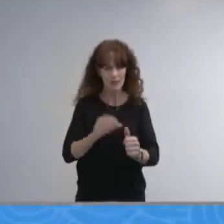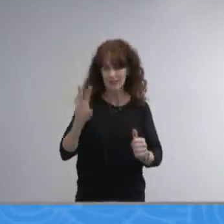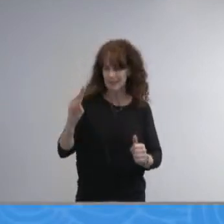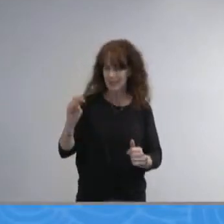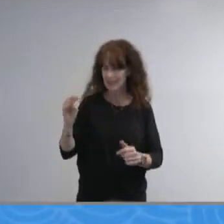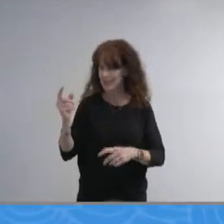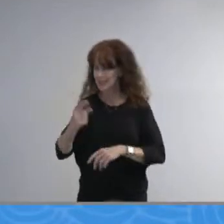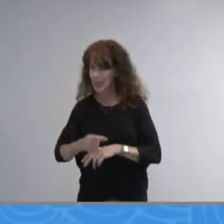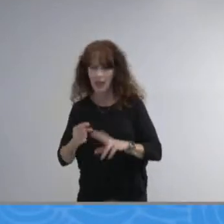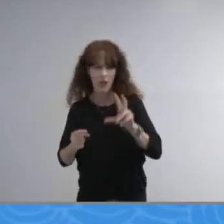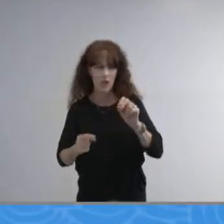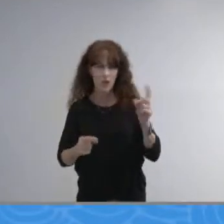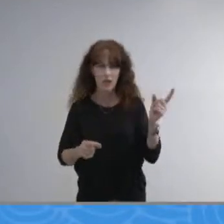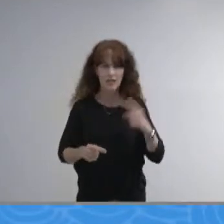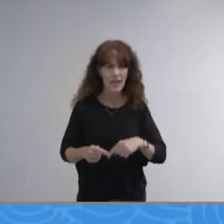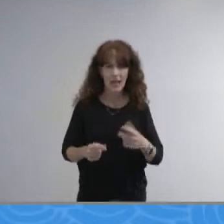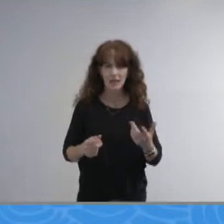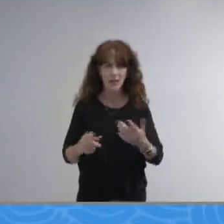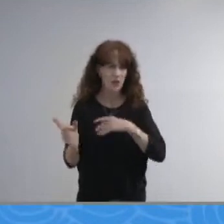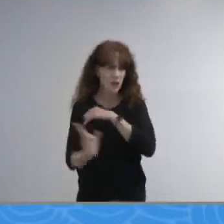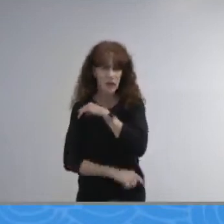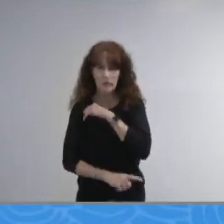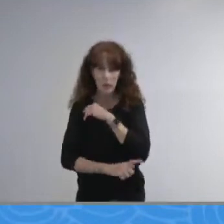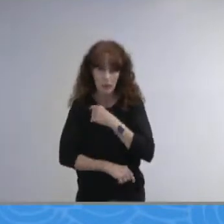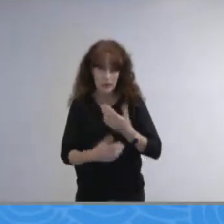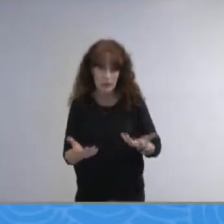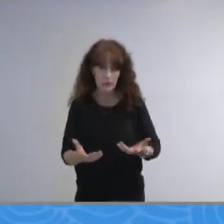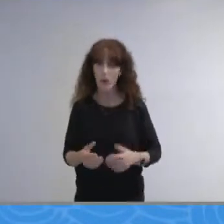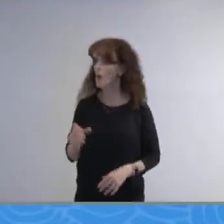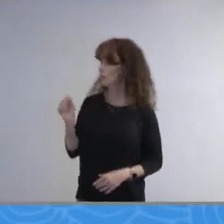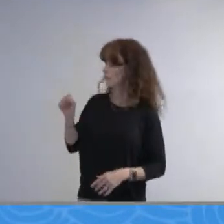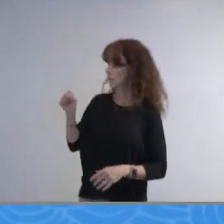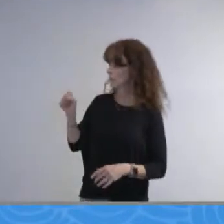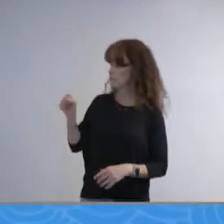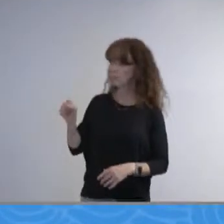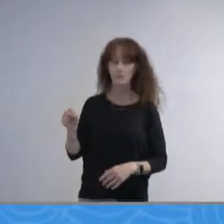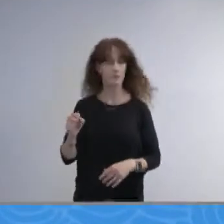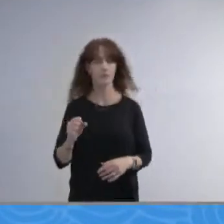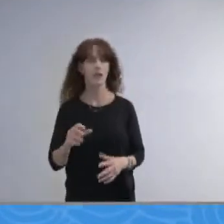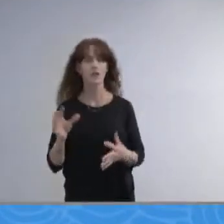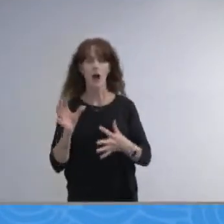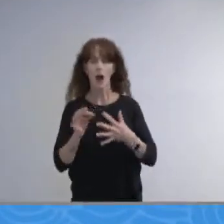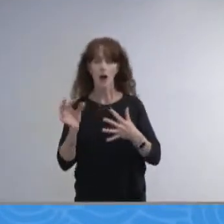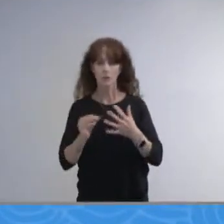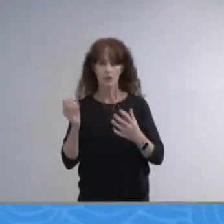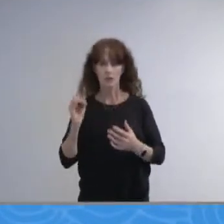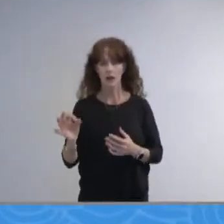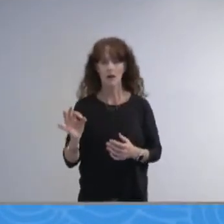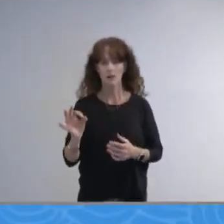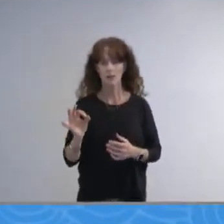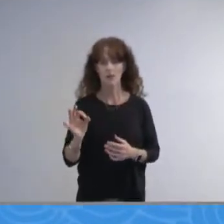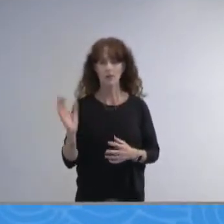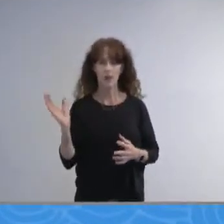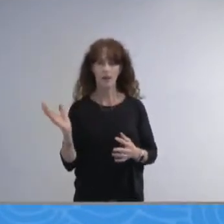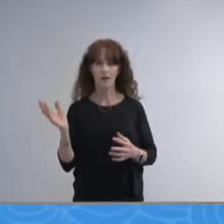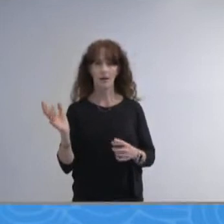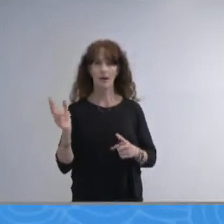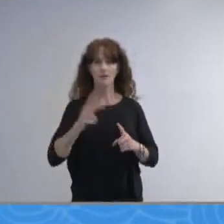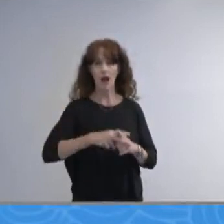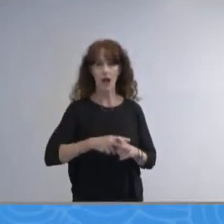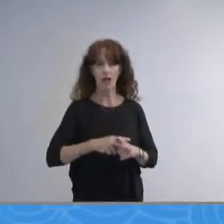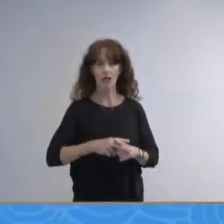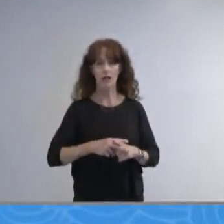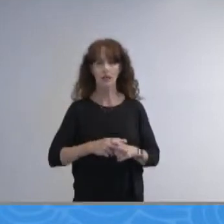are there any consequences? Yes. So there is the option of filing